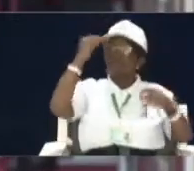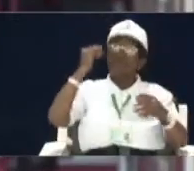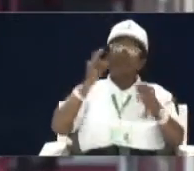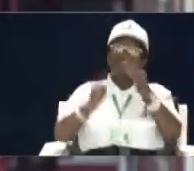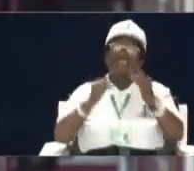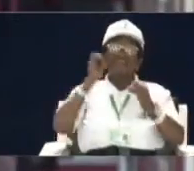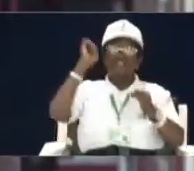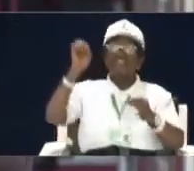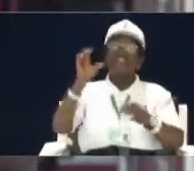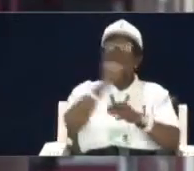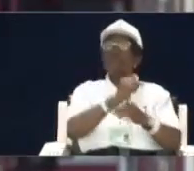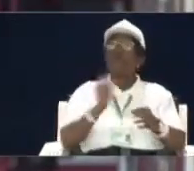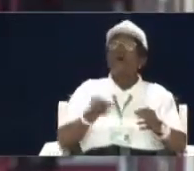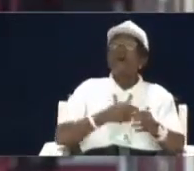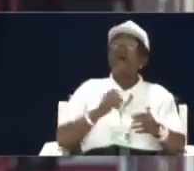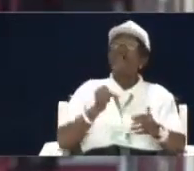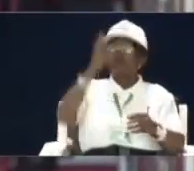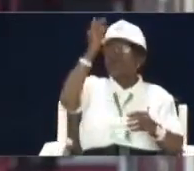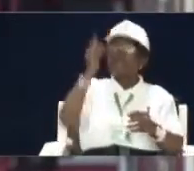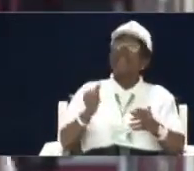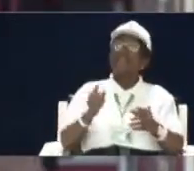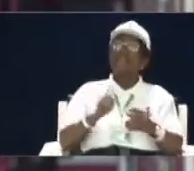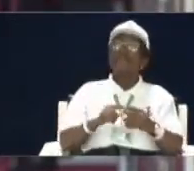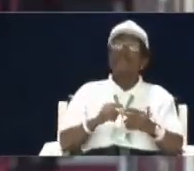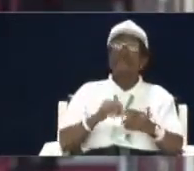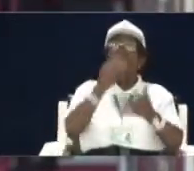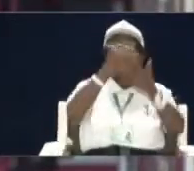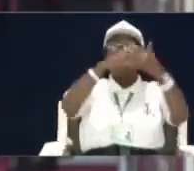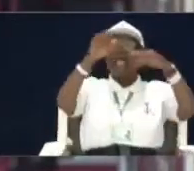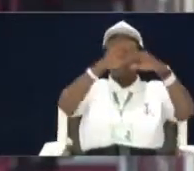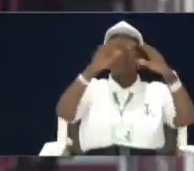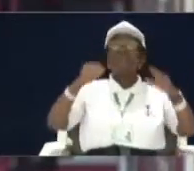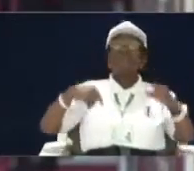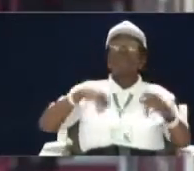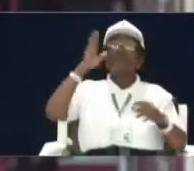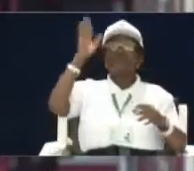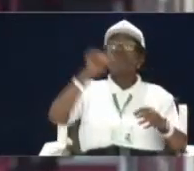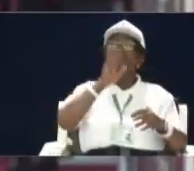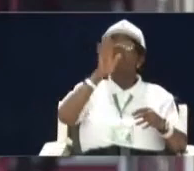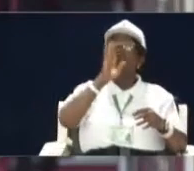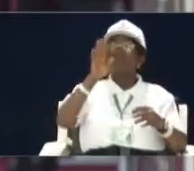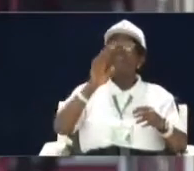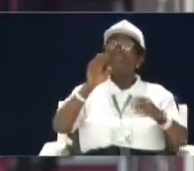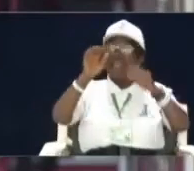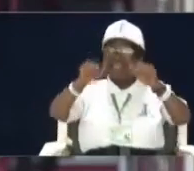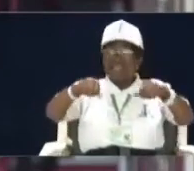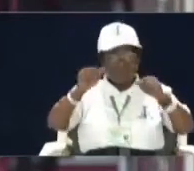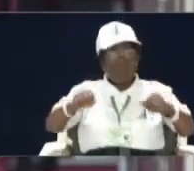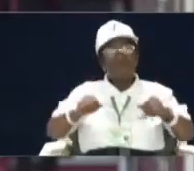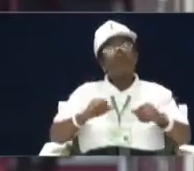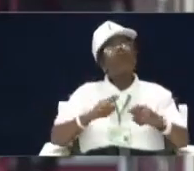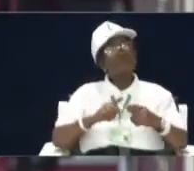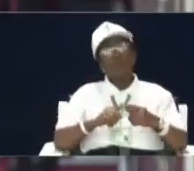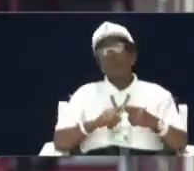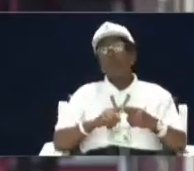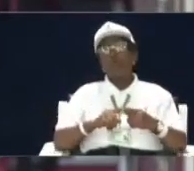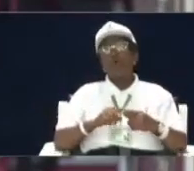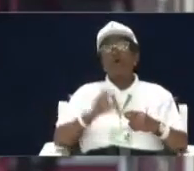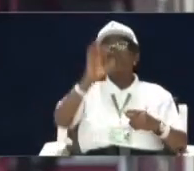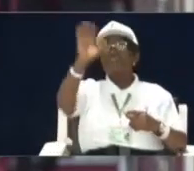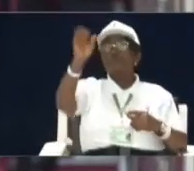to heaven, we won't be able to cope. The joy over there is too great.